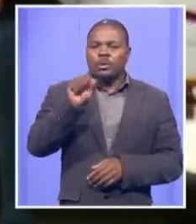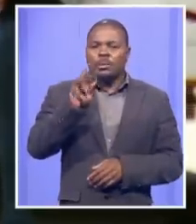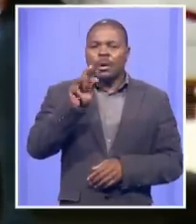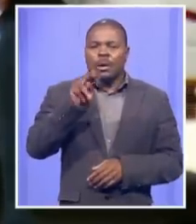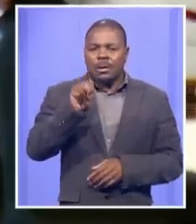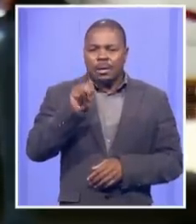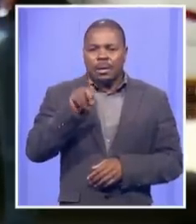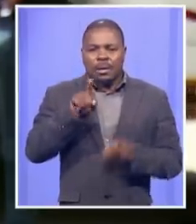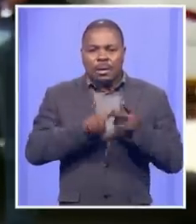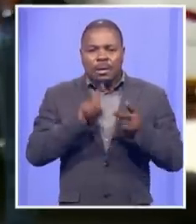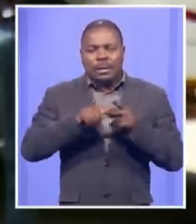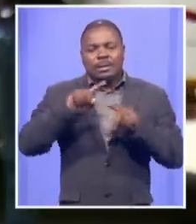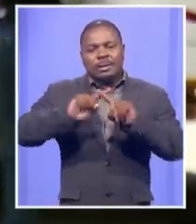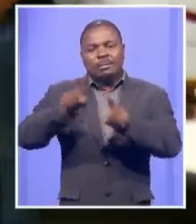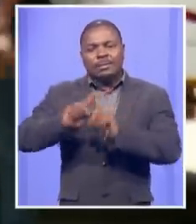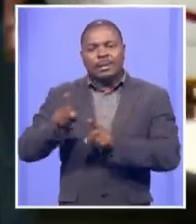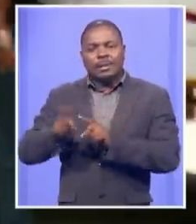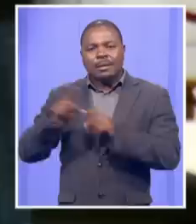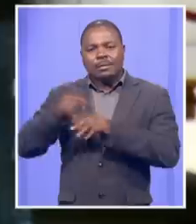various toll gates as you go